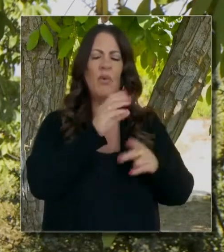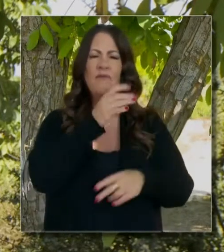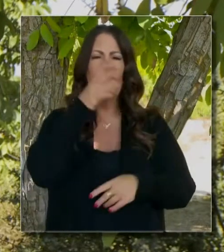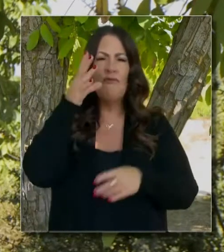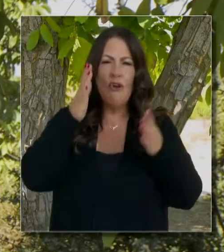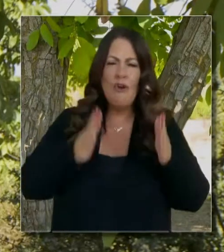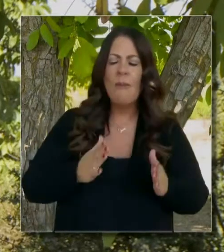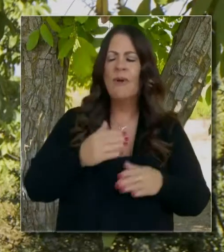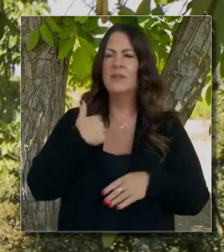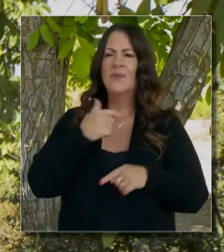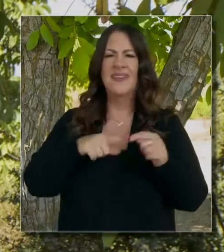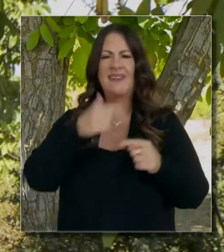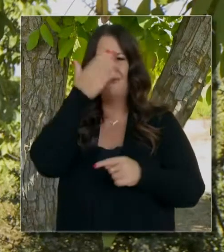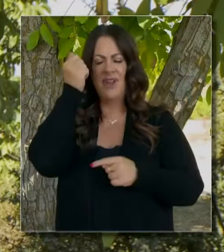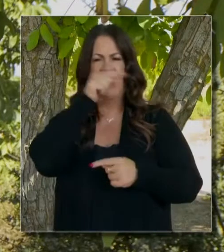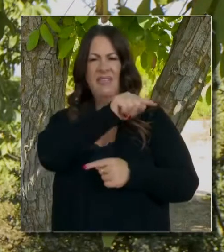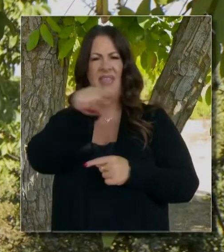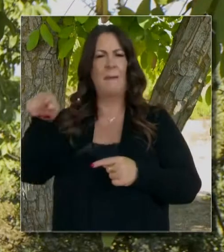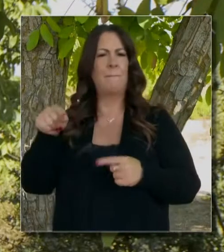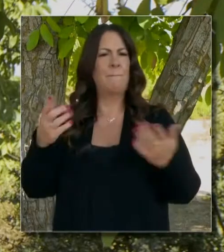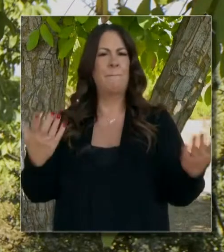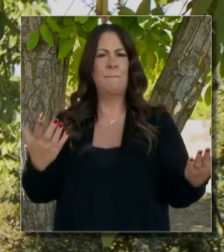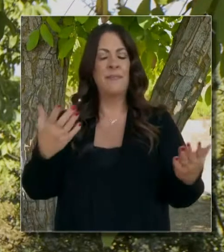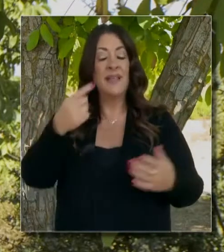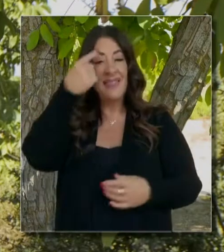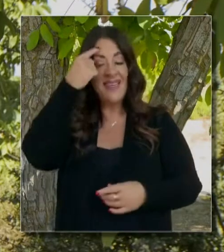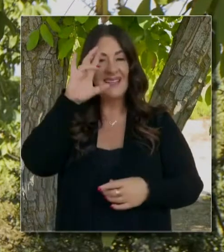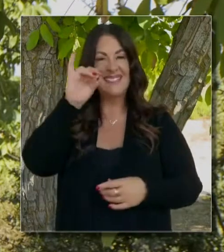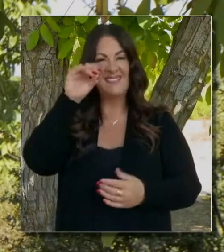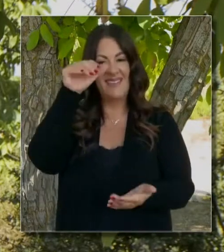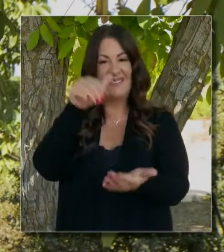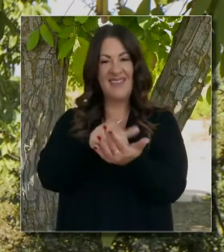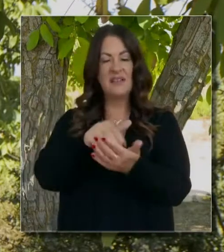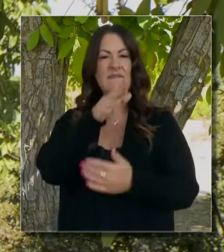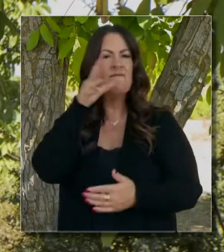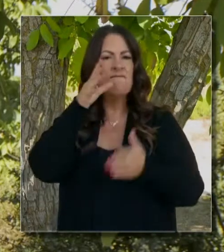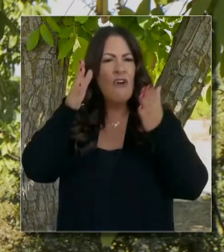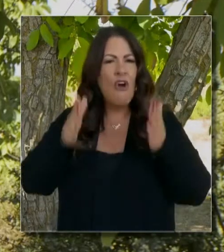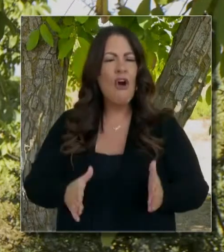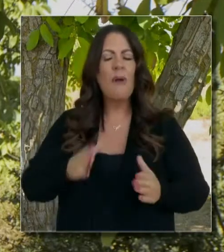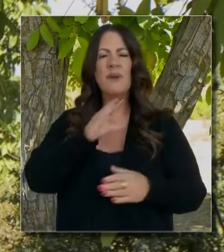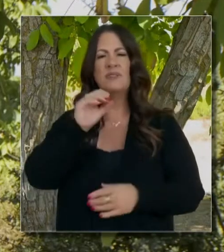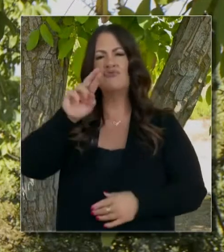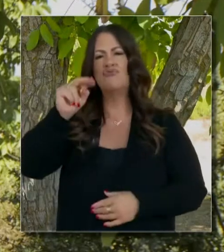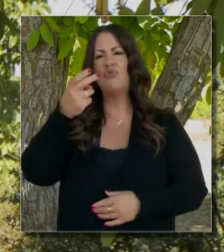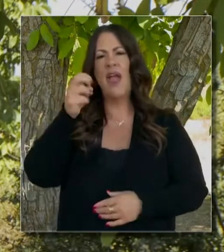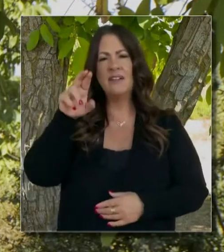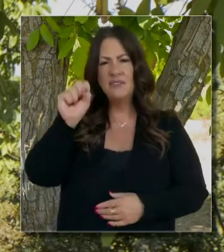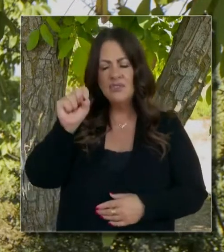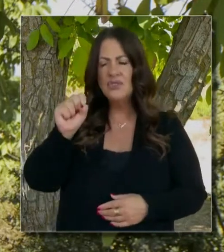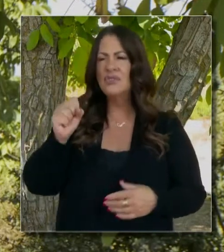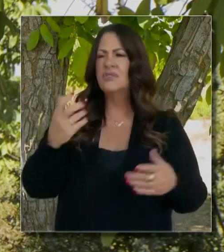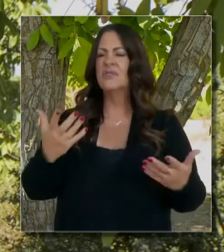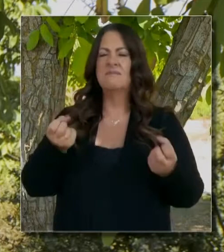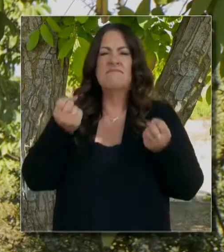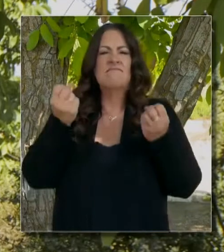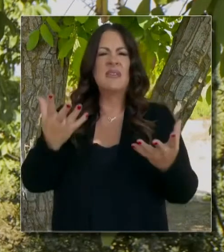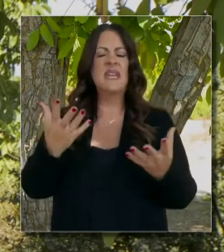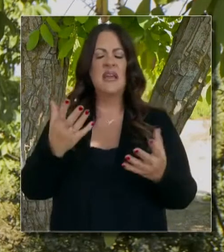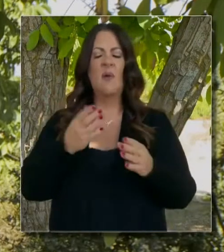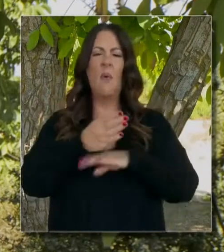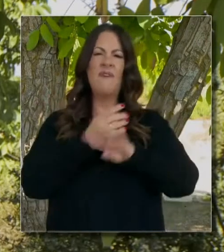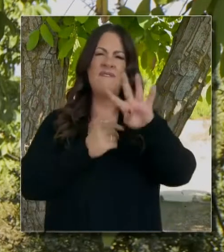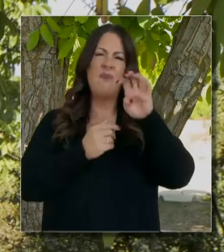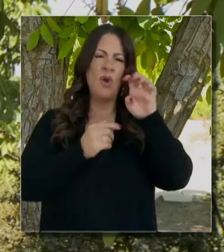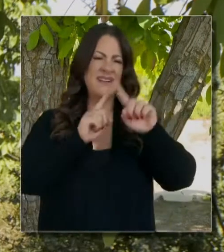here in the state of California. Just think about this, 70,000 farmers and ranchers here in the state. Some 400 commodities